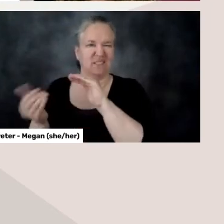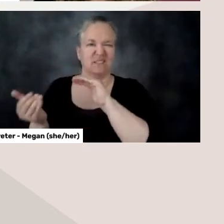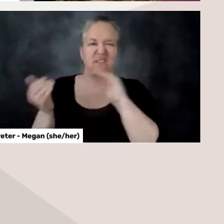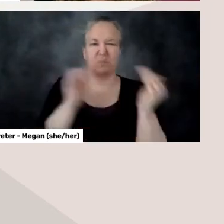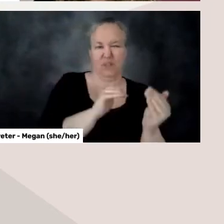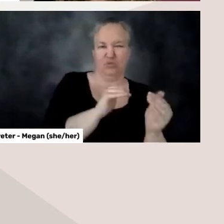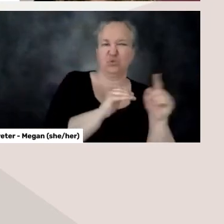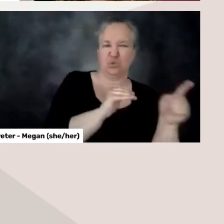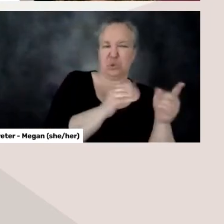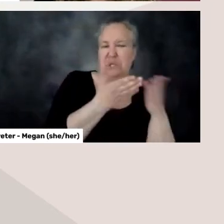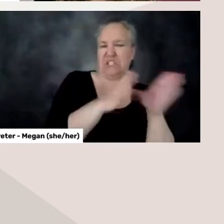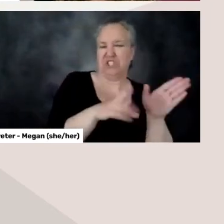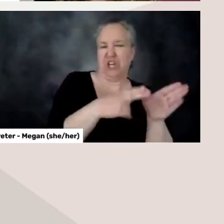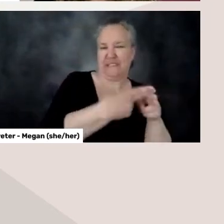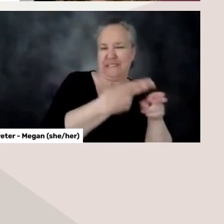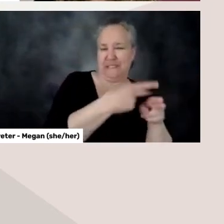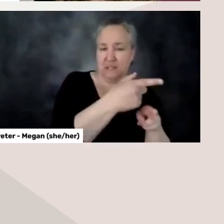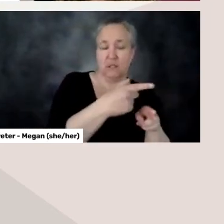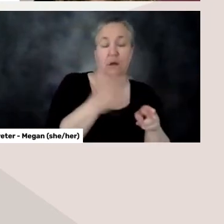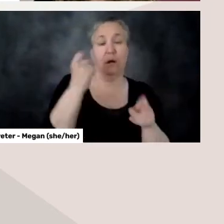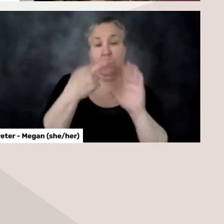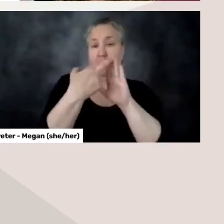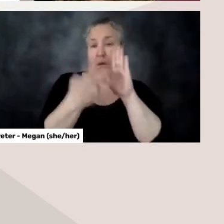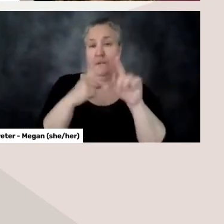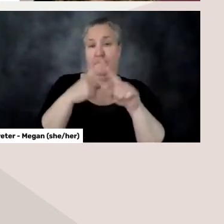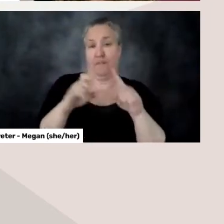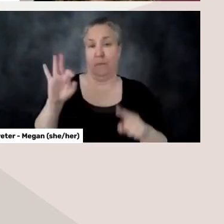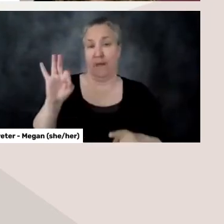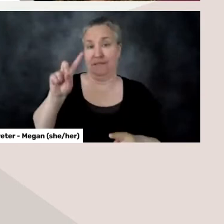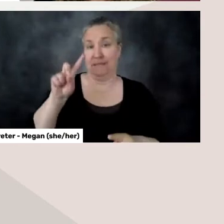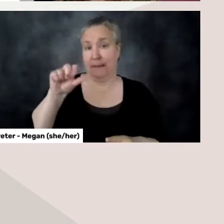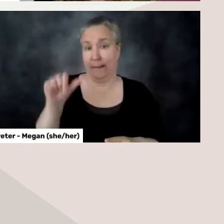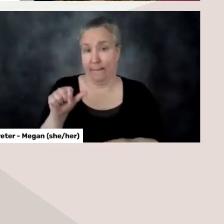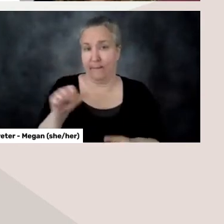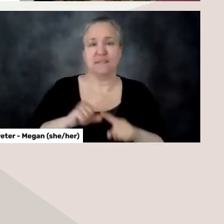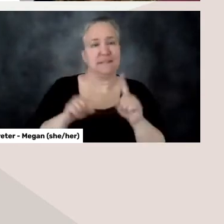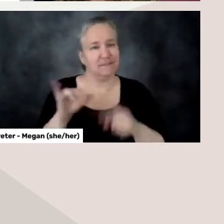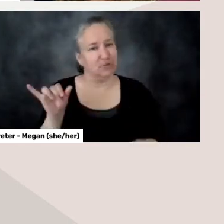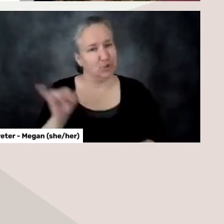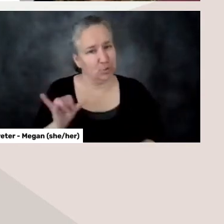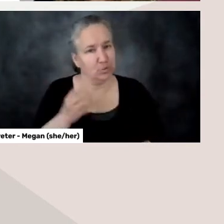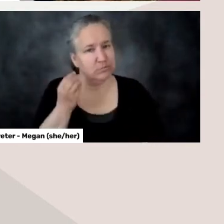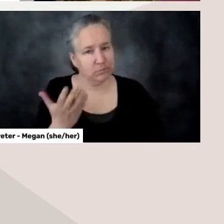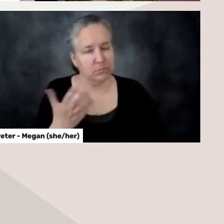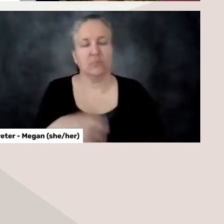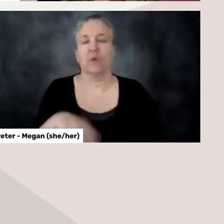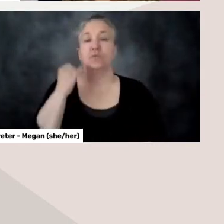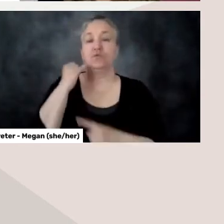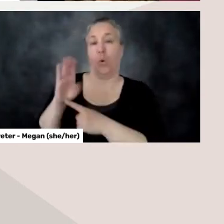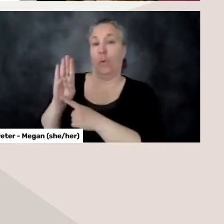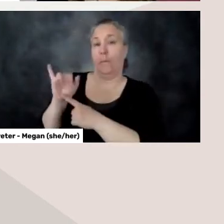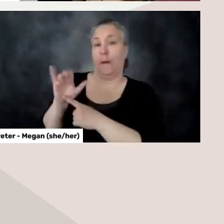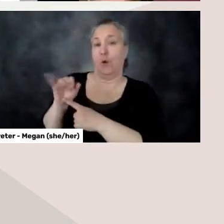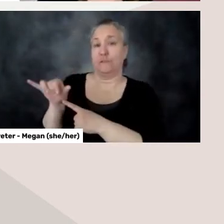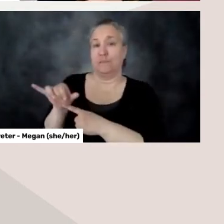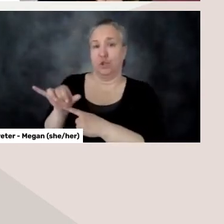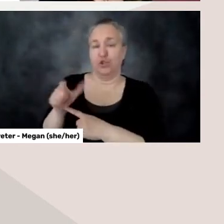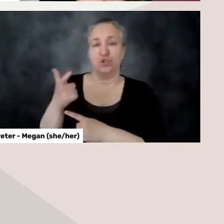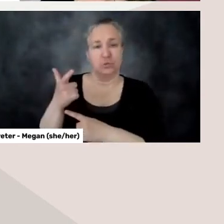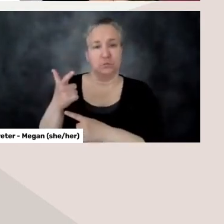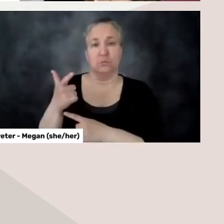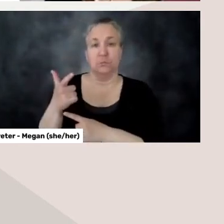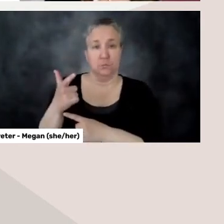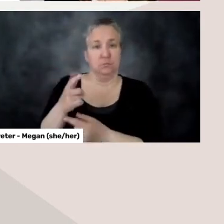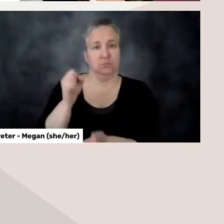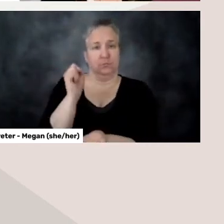being done with the generic. And the regulation from the FDA is very different too. So the biosimilar was